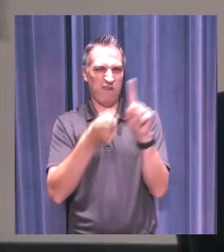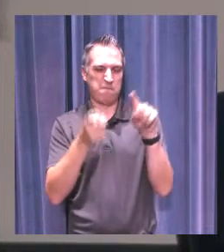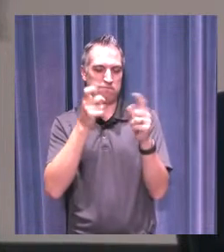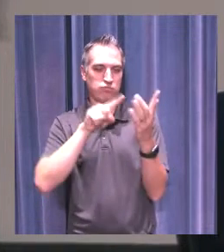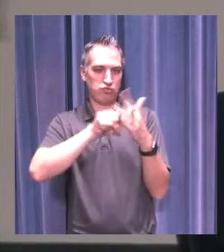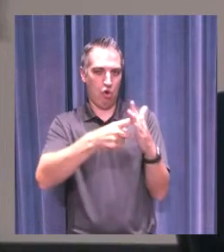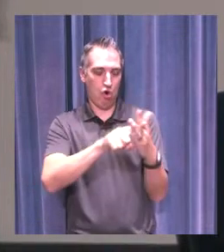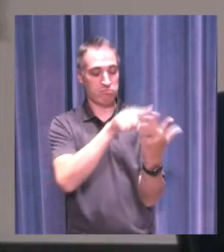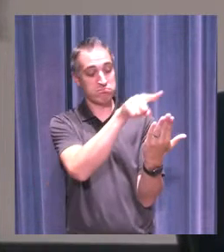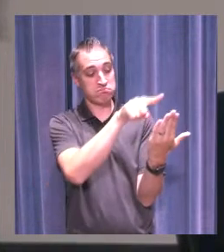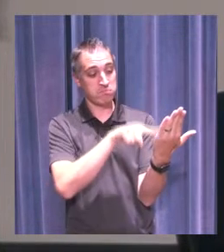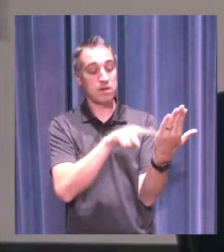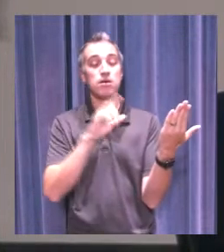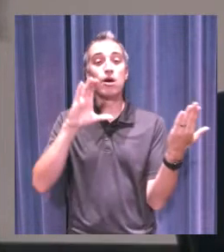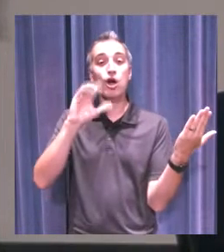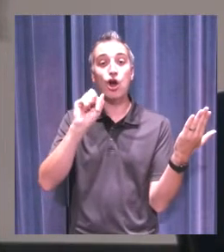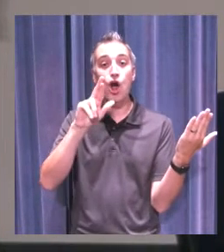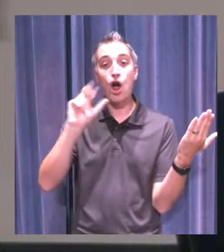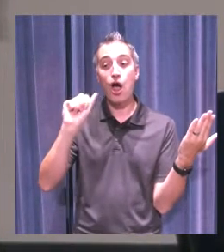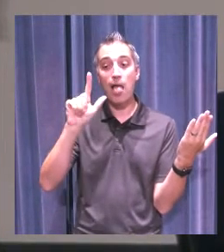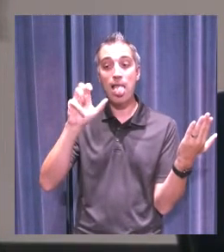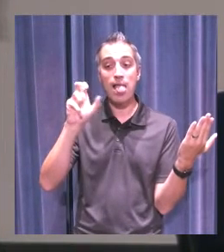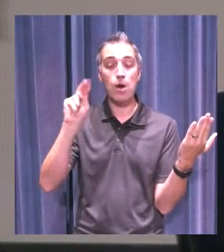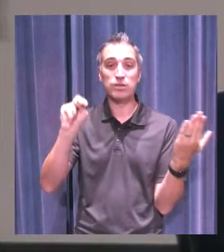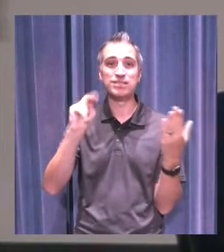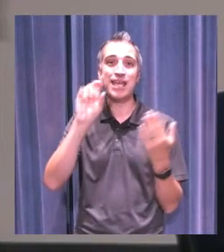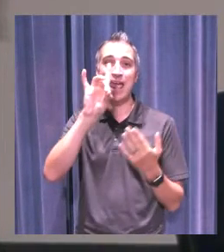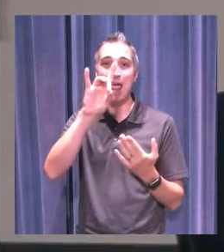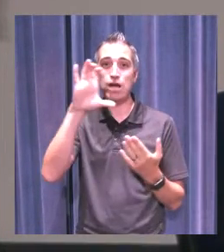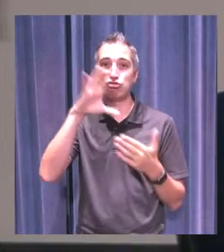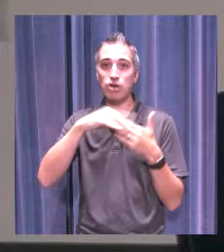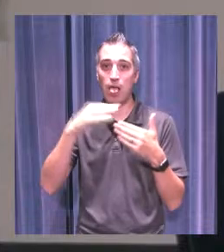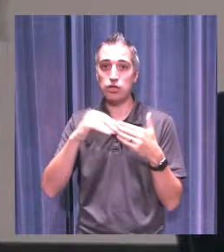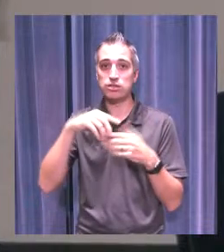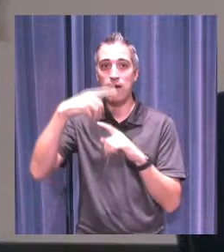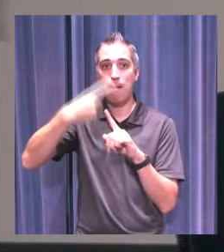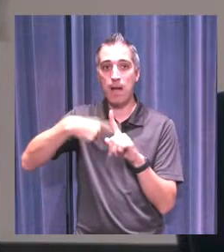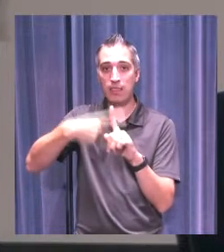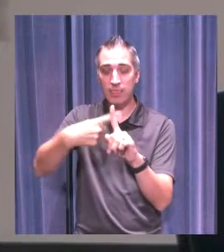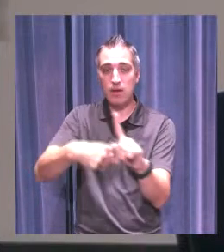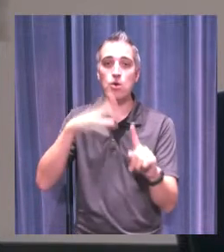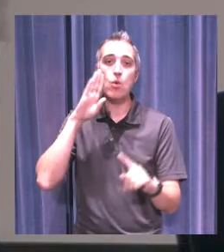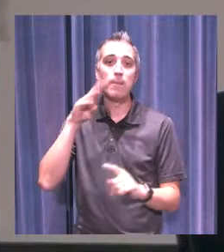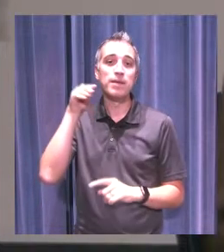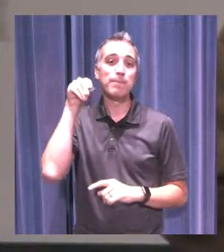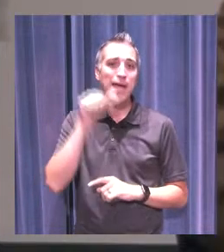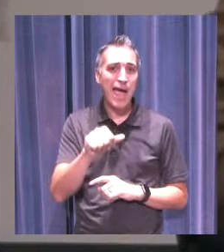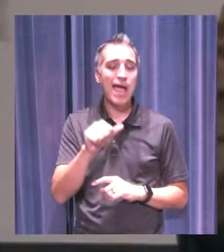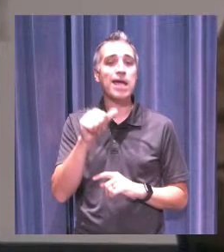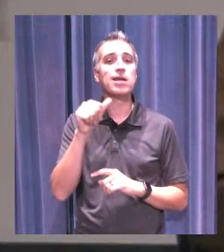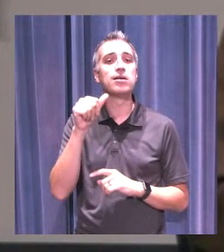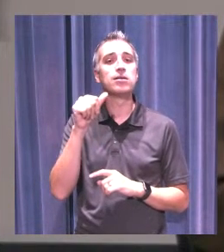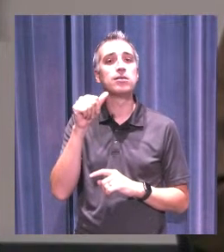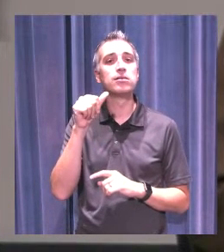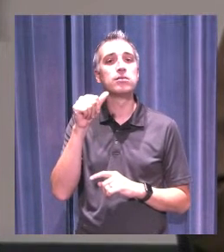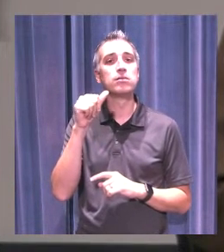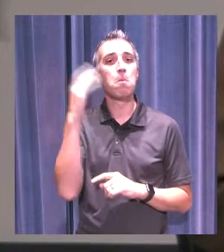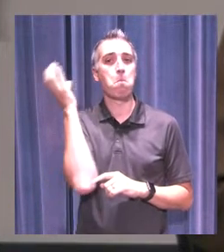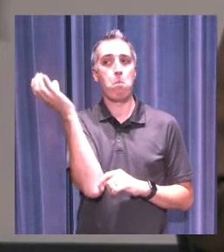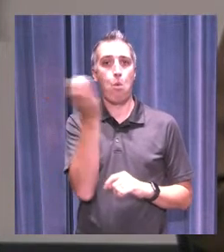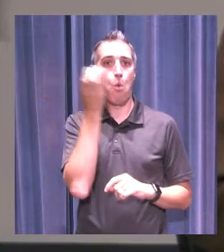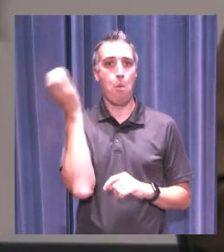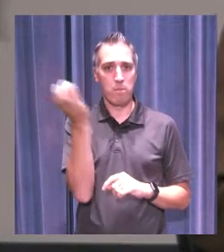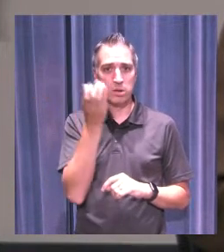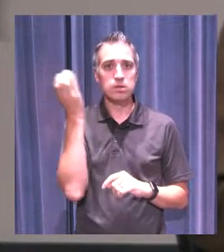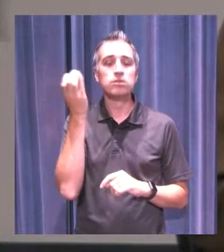this agreement, there would be a car allowance of $800 per month. She would be paid actual and reasonable mobile and cell phone